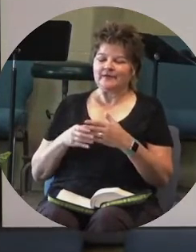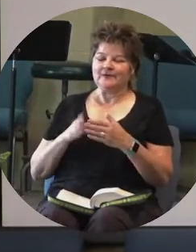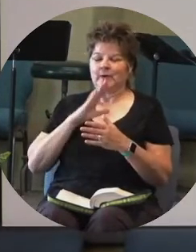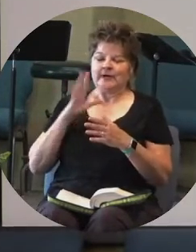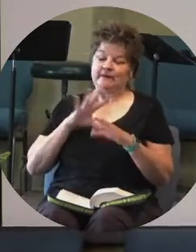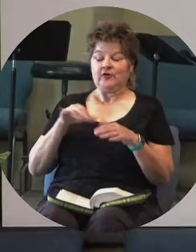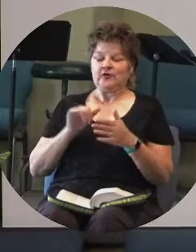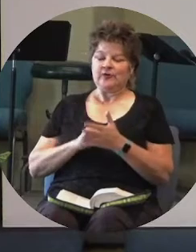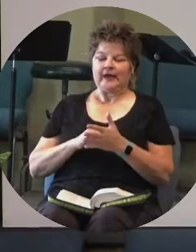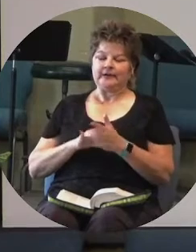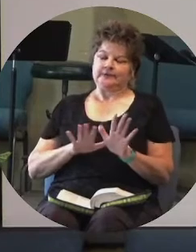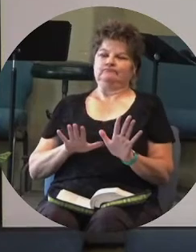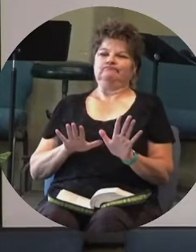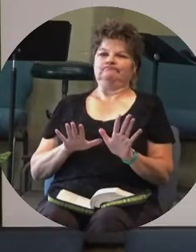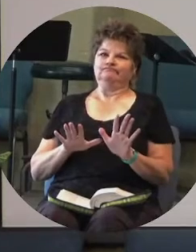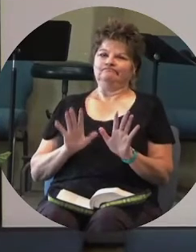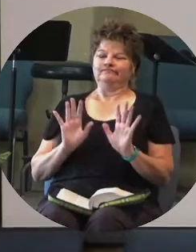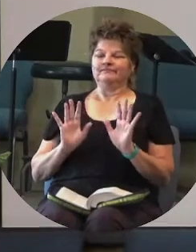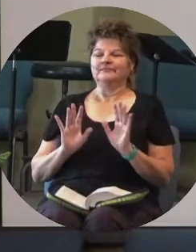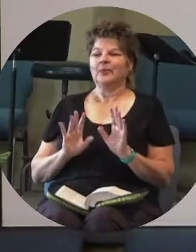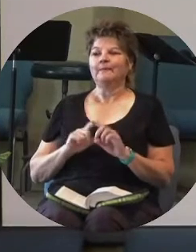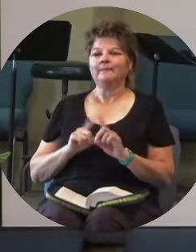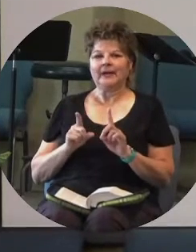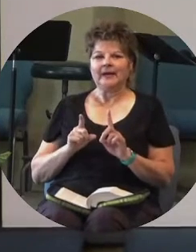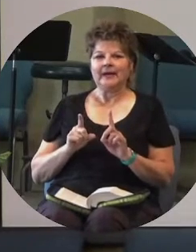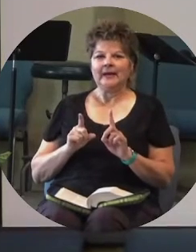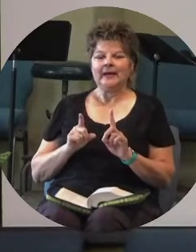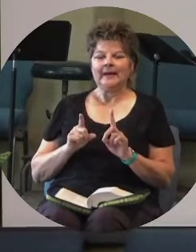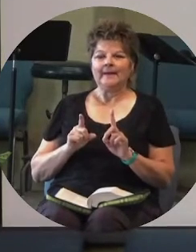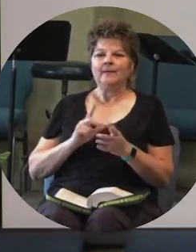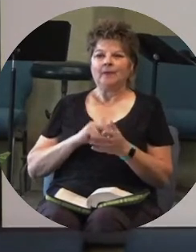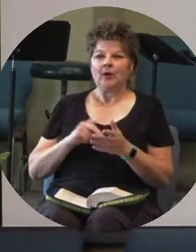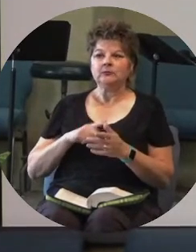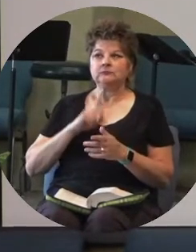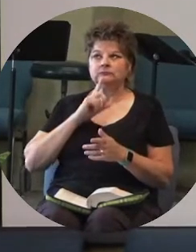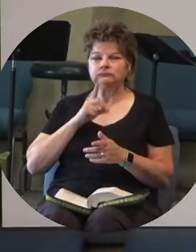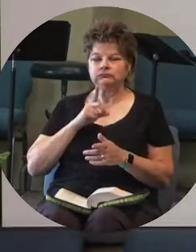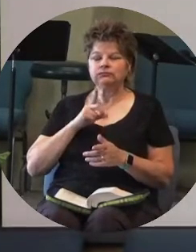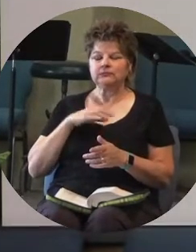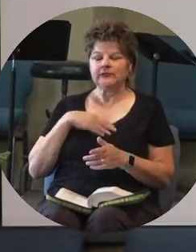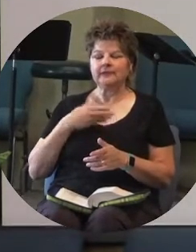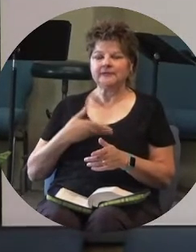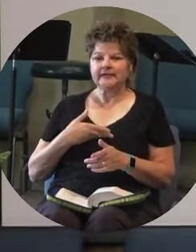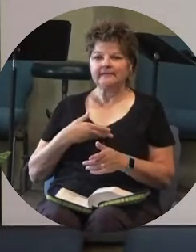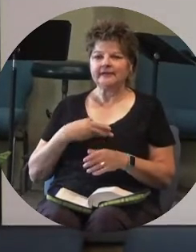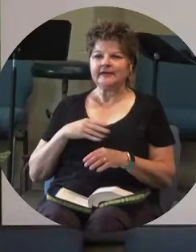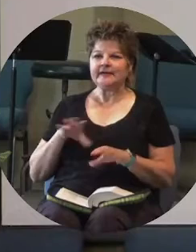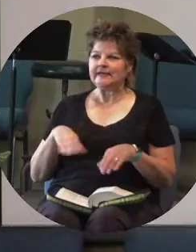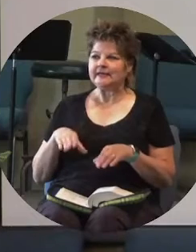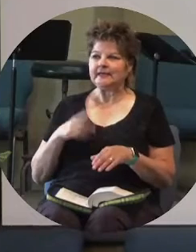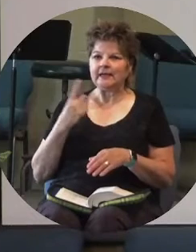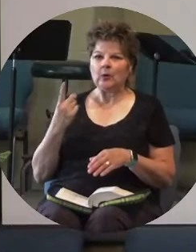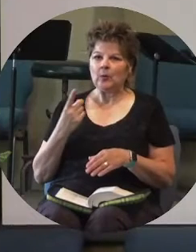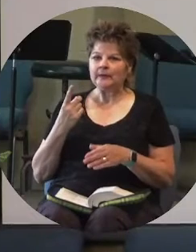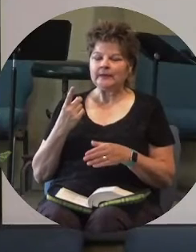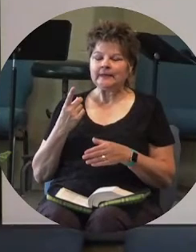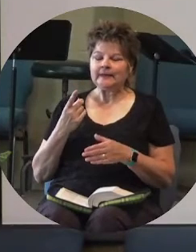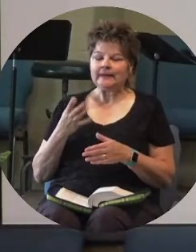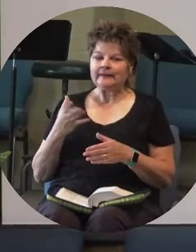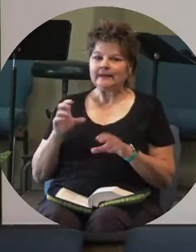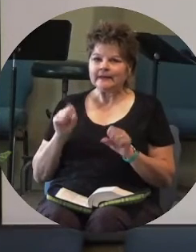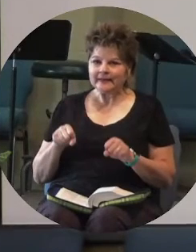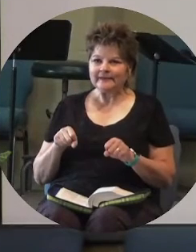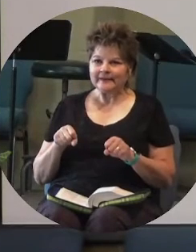because we just don't. But Paul got greatly annoyed, and he did the only thing that he can do.